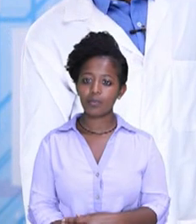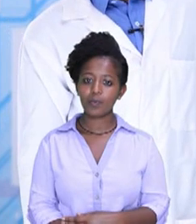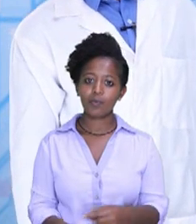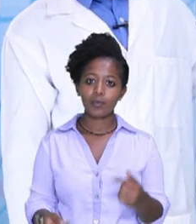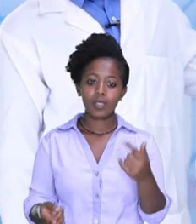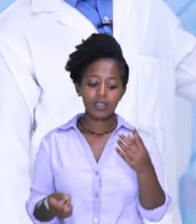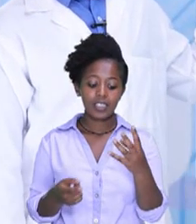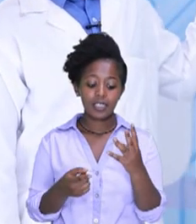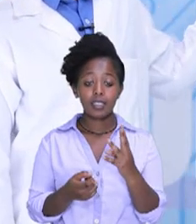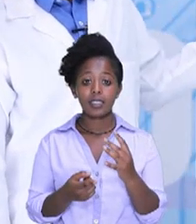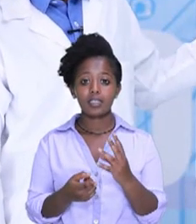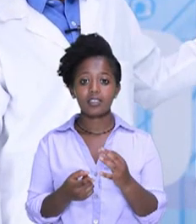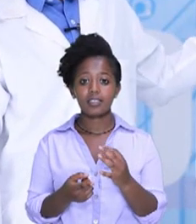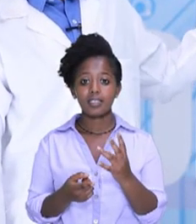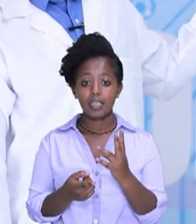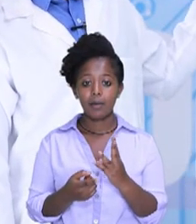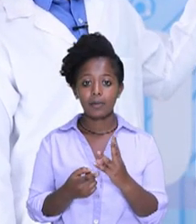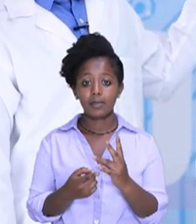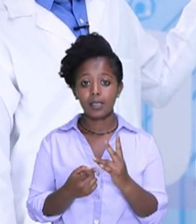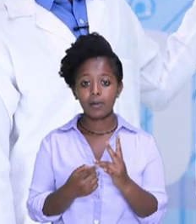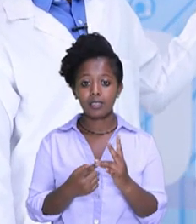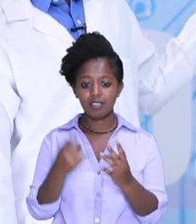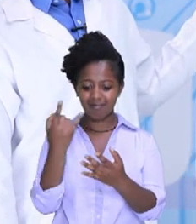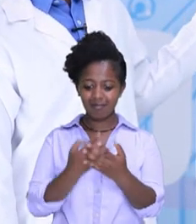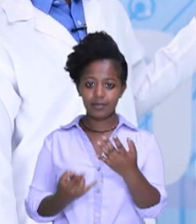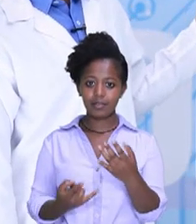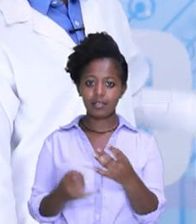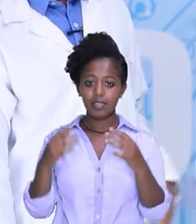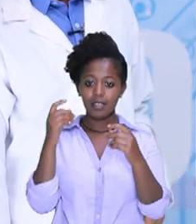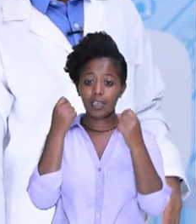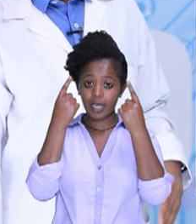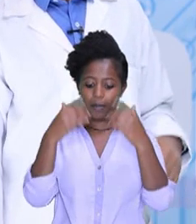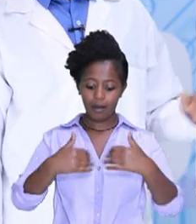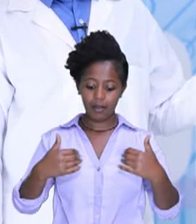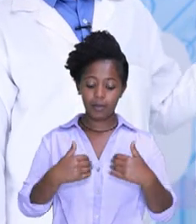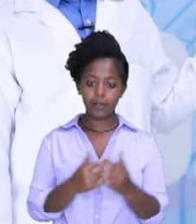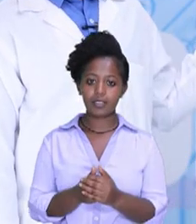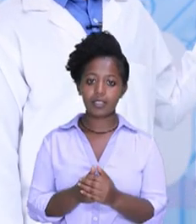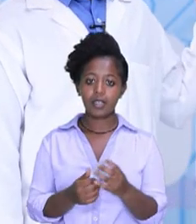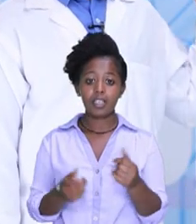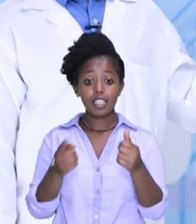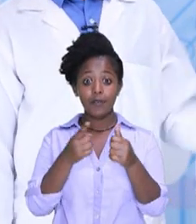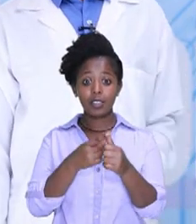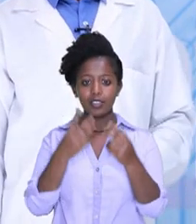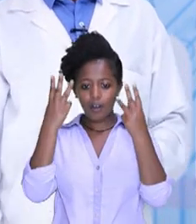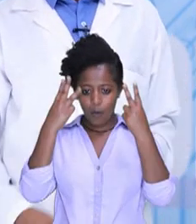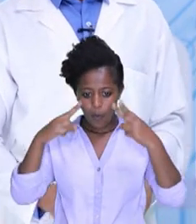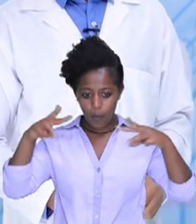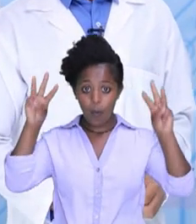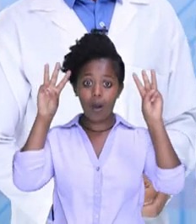The seven endemic animals of Ethiopia are listed as the following. The first one is